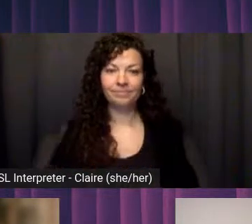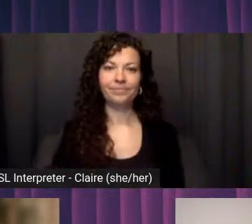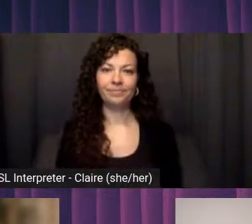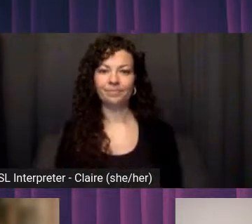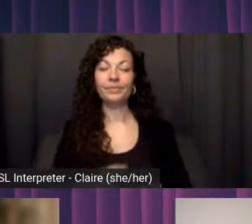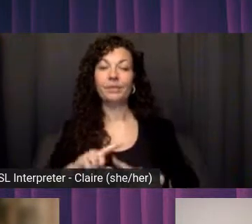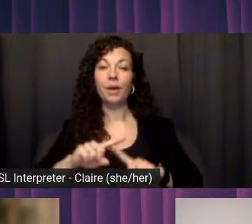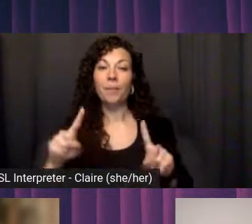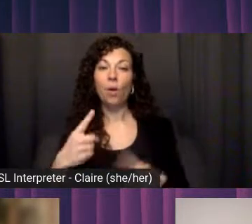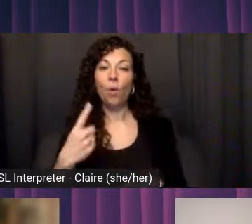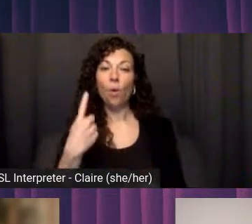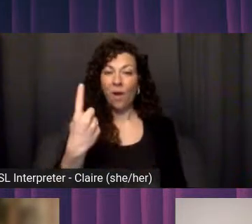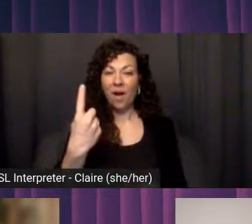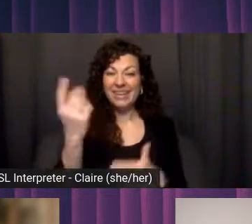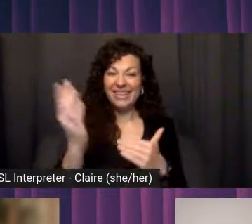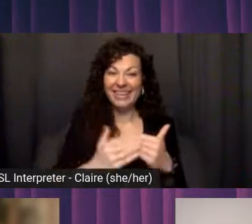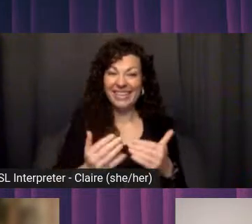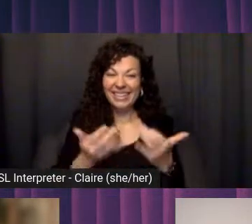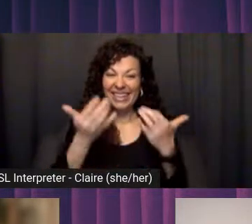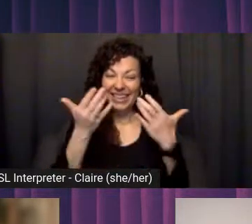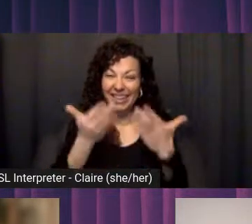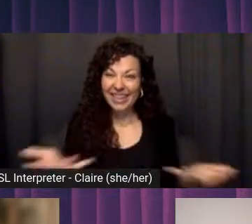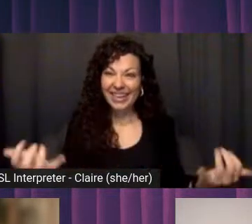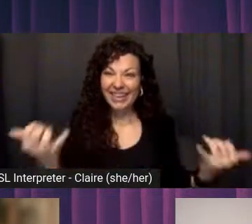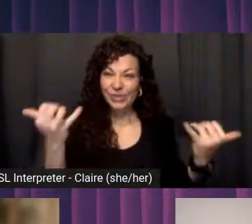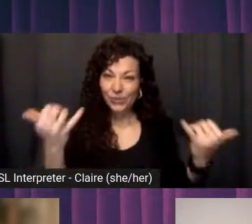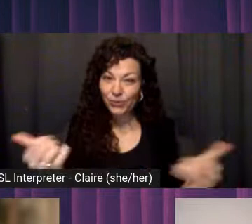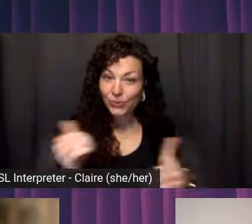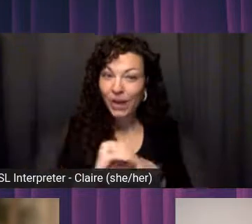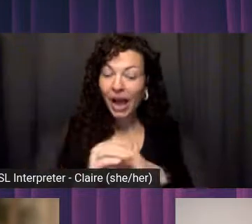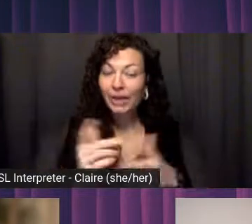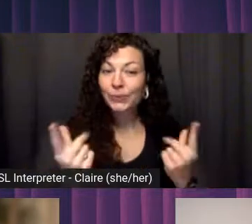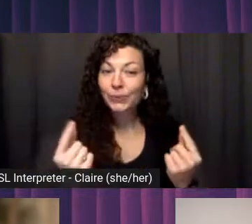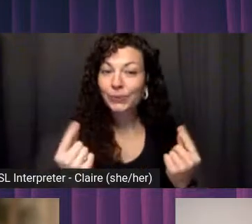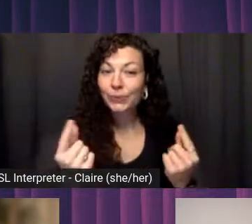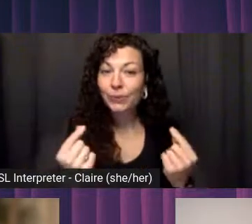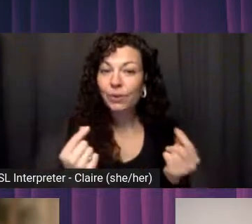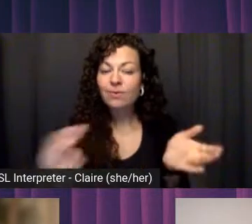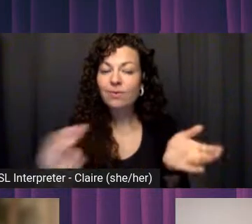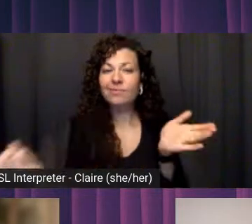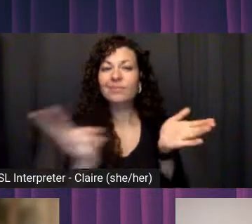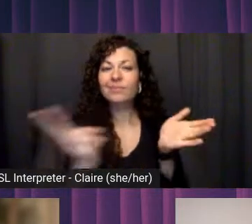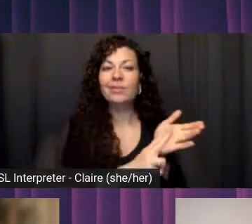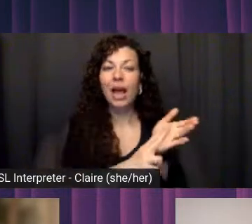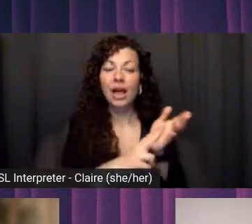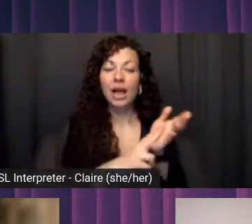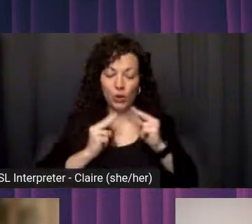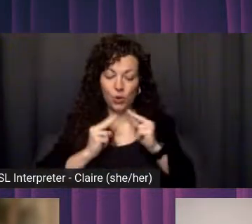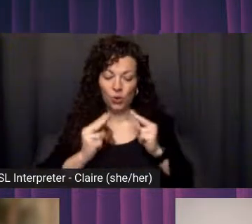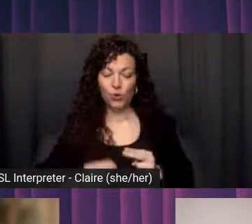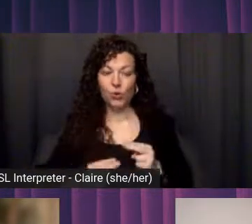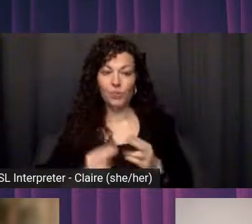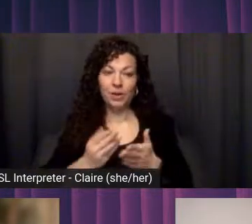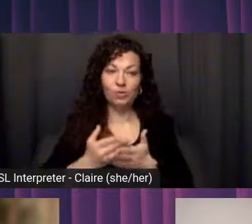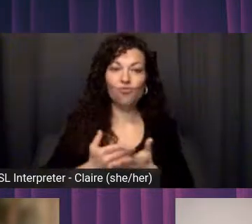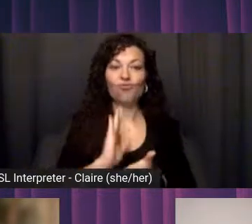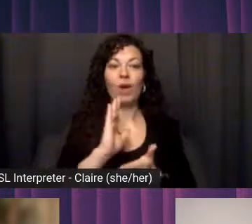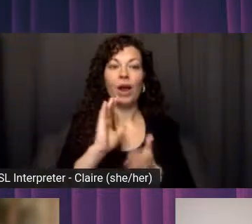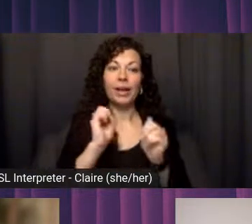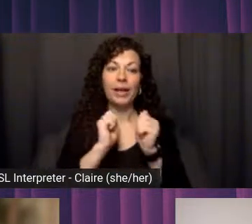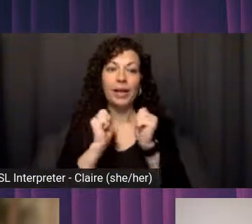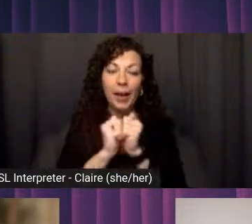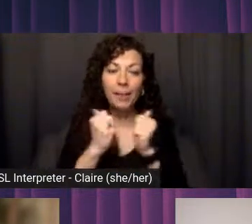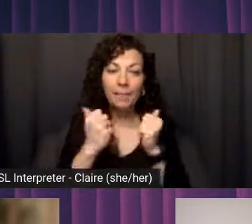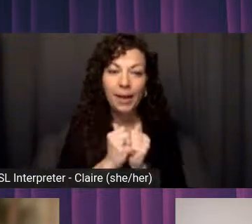you go, and I'm going to put it right in here, is sign the Human Rights Campaign's Count Me In pledge to show your support